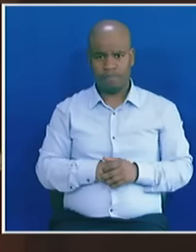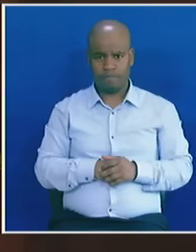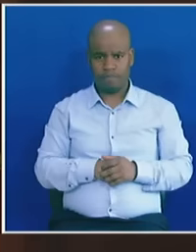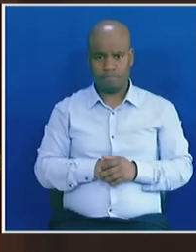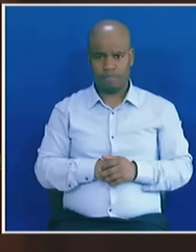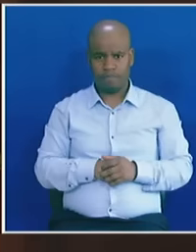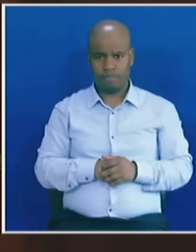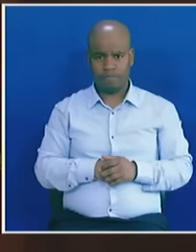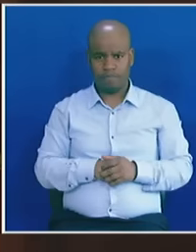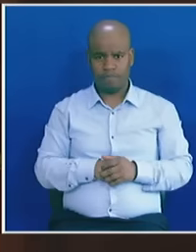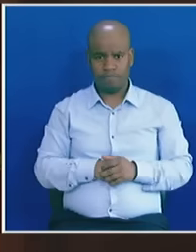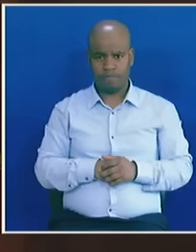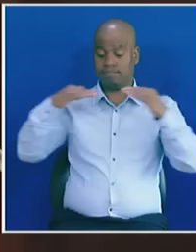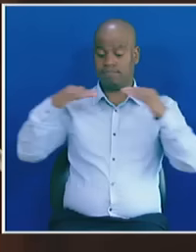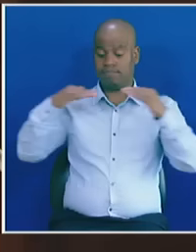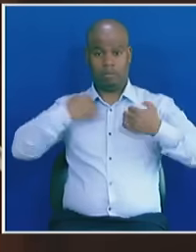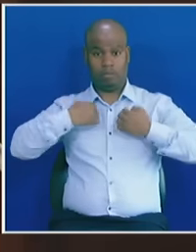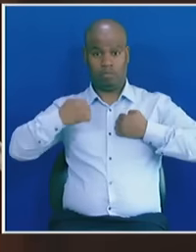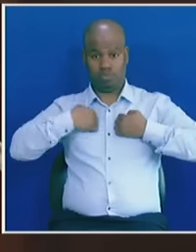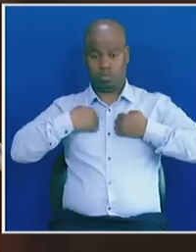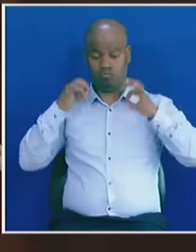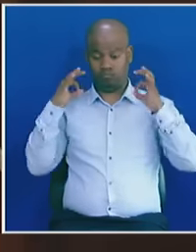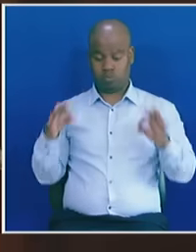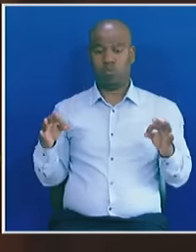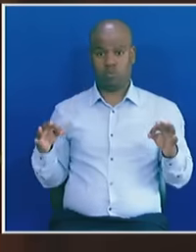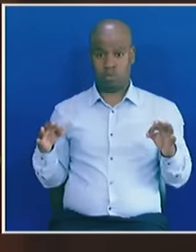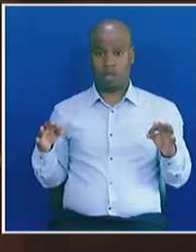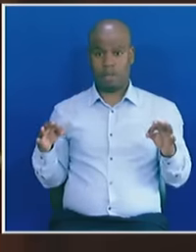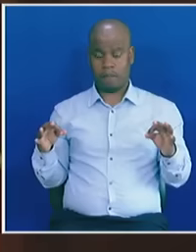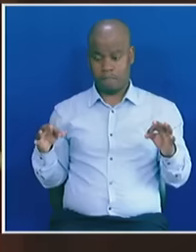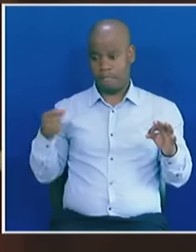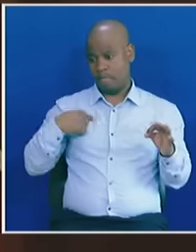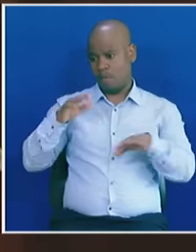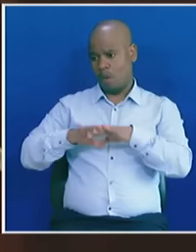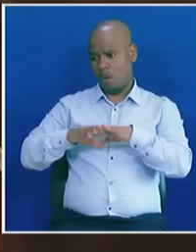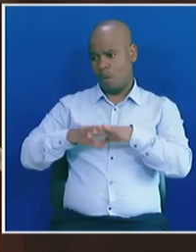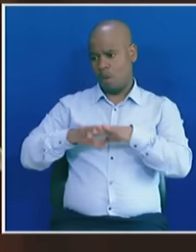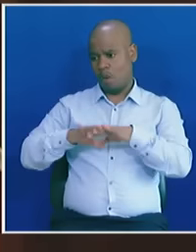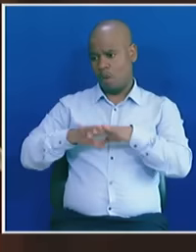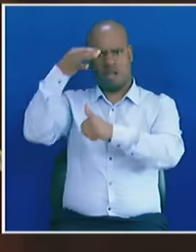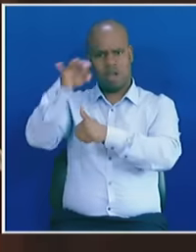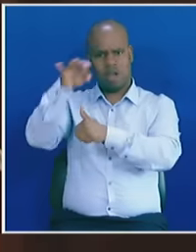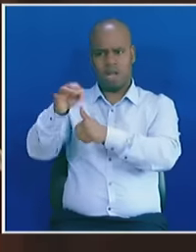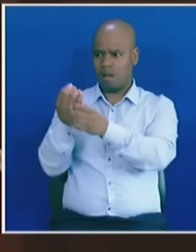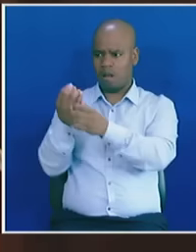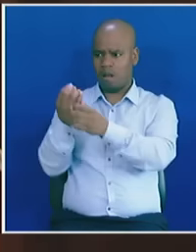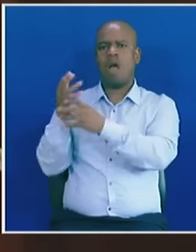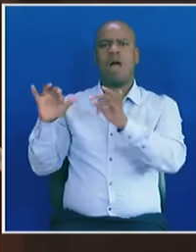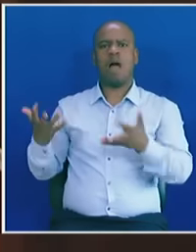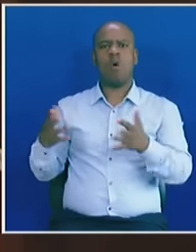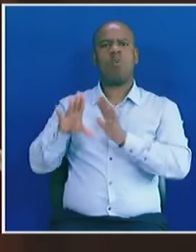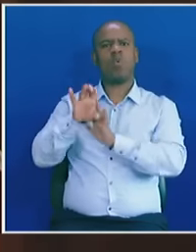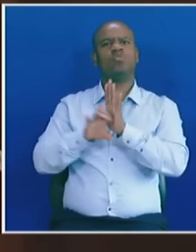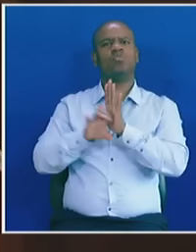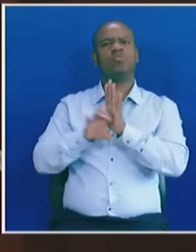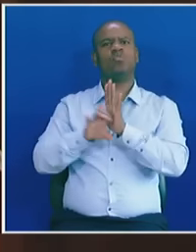fifth democratic administration is a legitimate government which came about through constitutional means. That